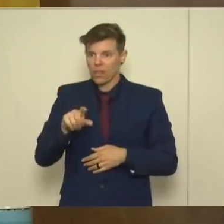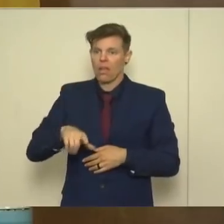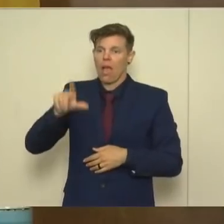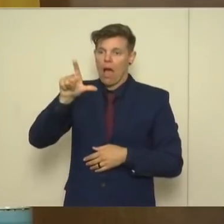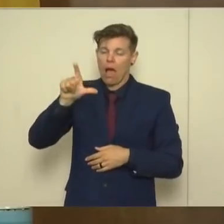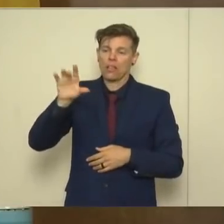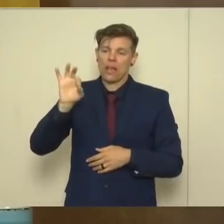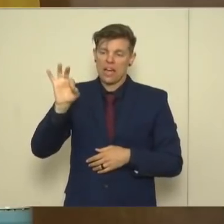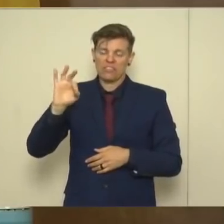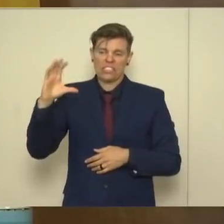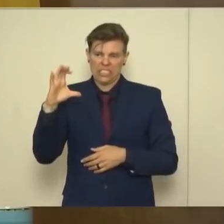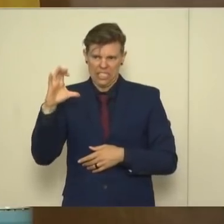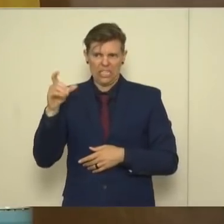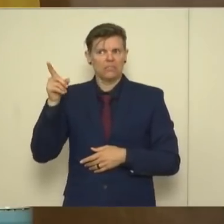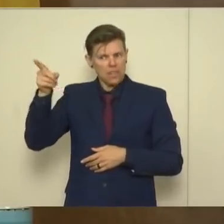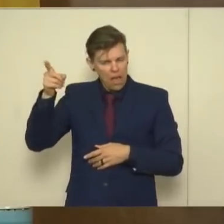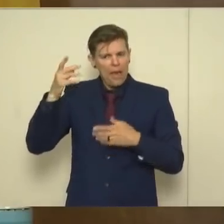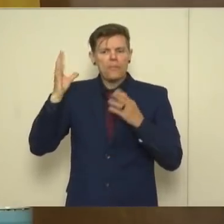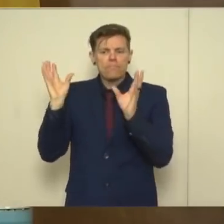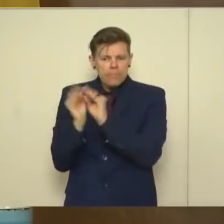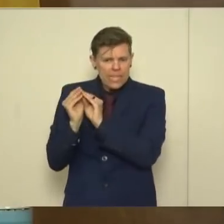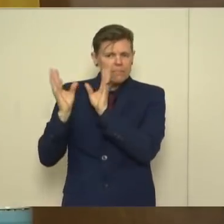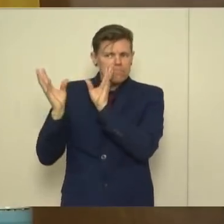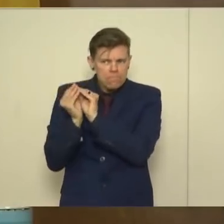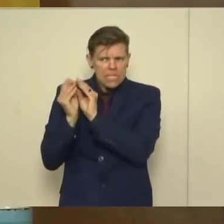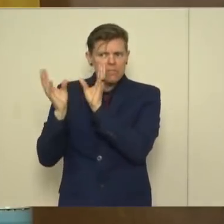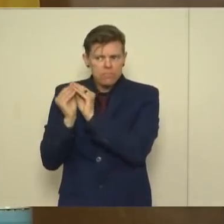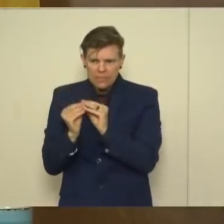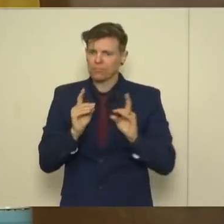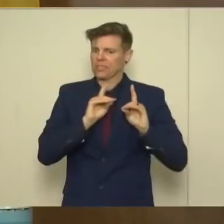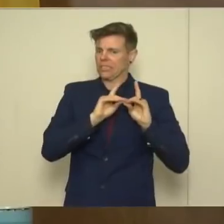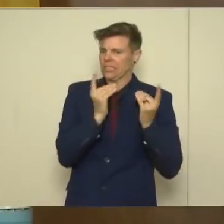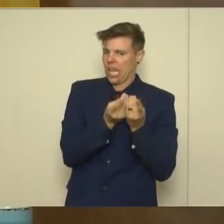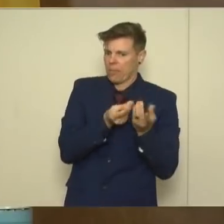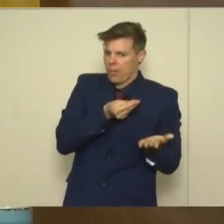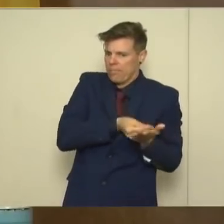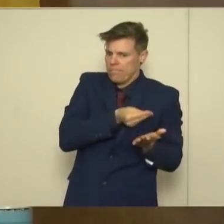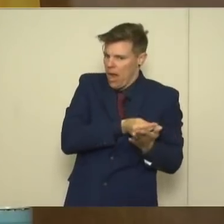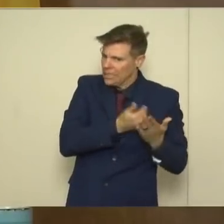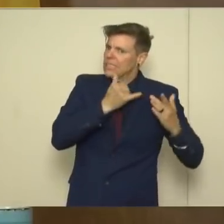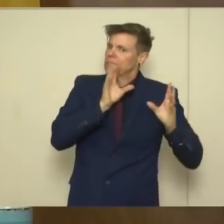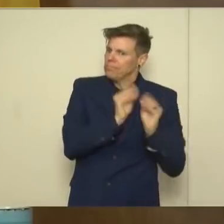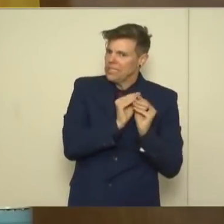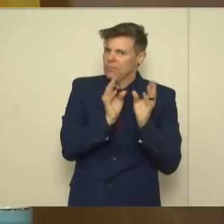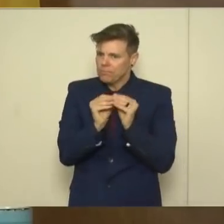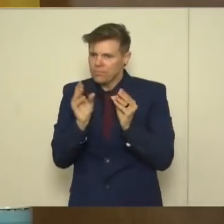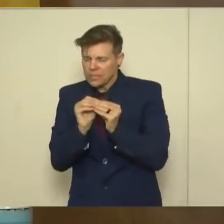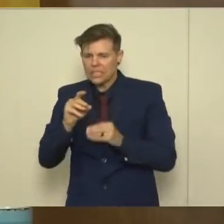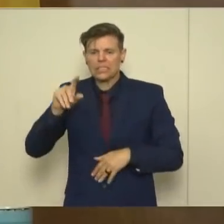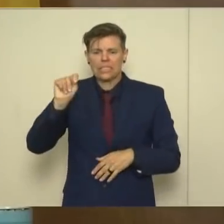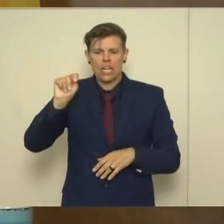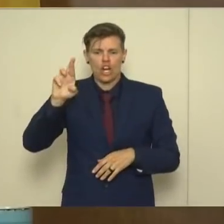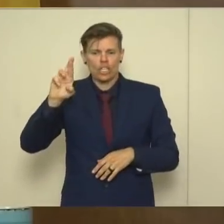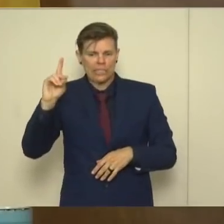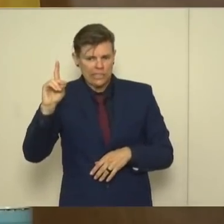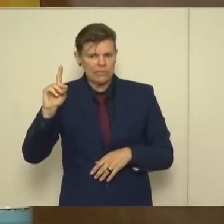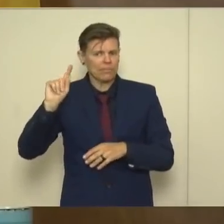we continue with the Department of Finance and our Tax and Revenue Department to really pay attention to those